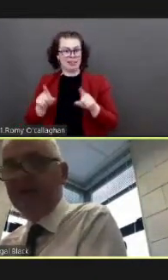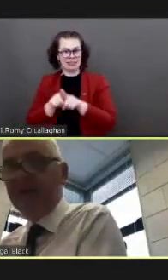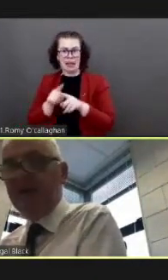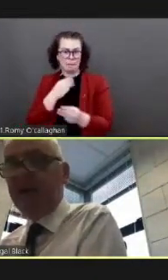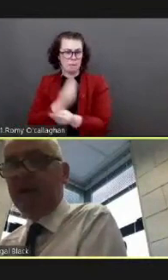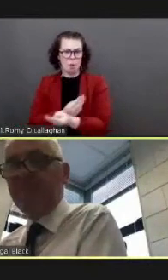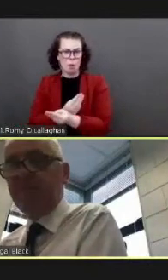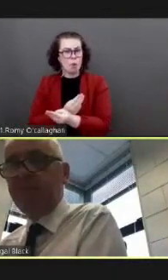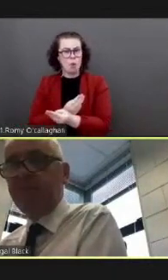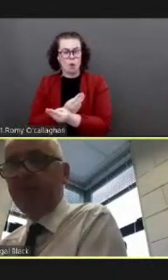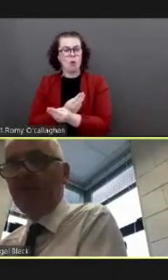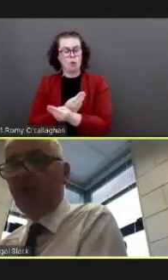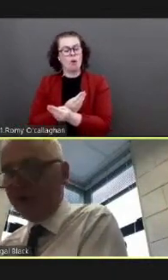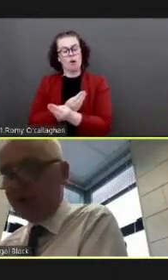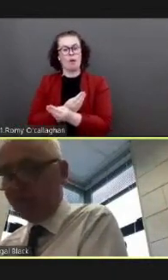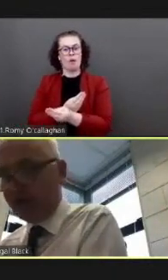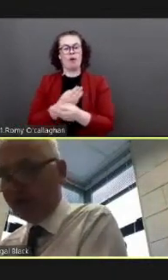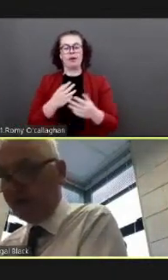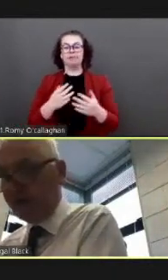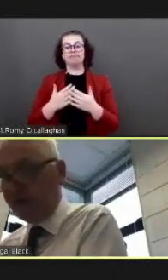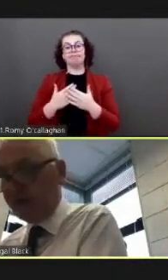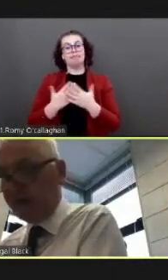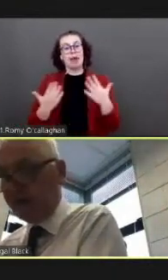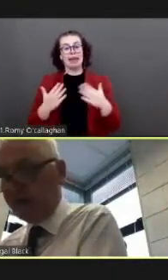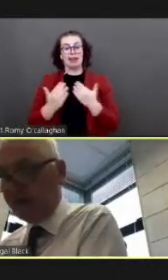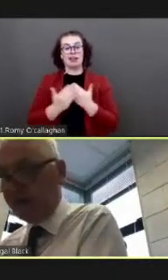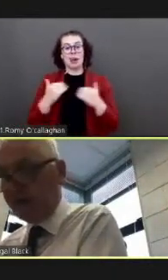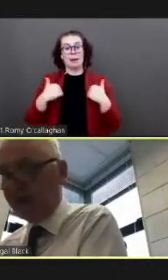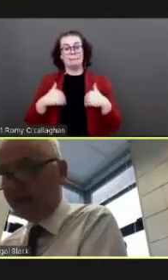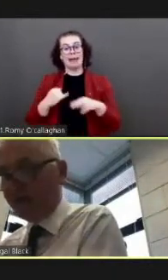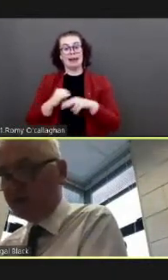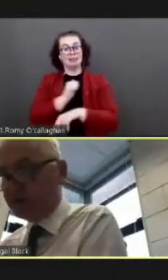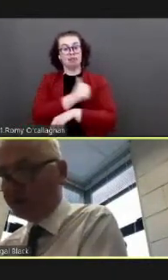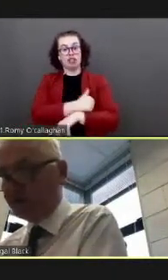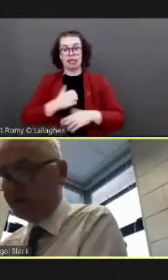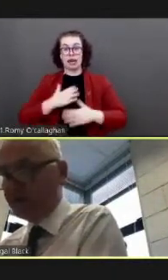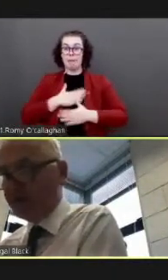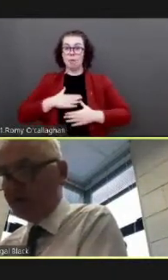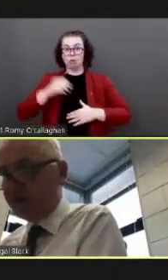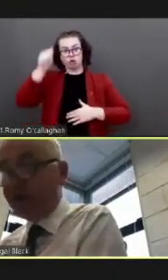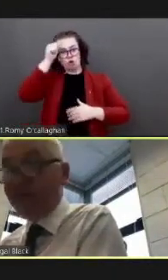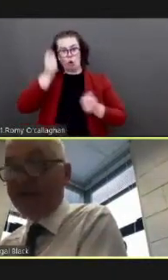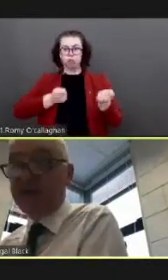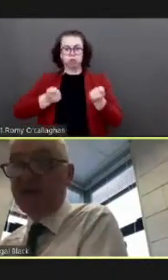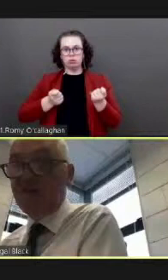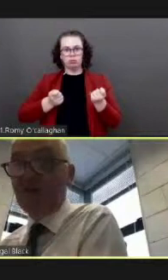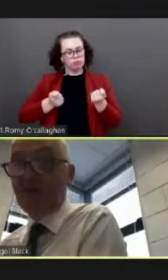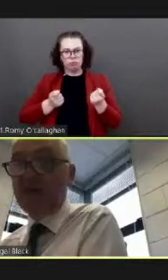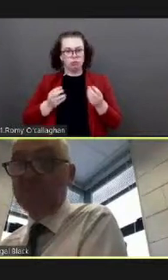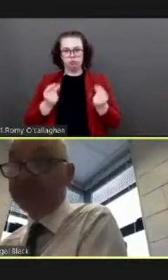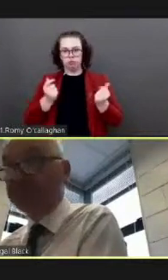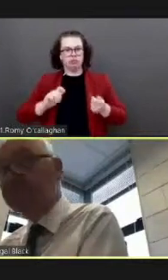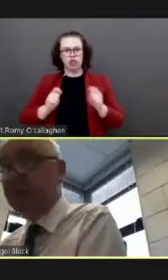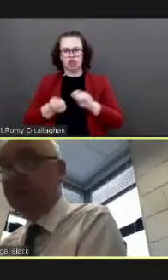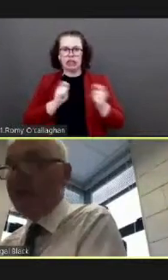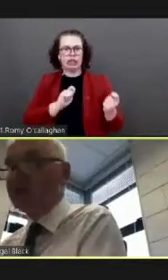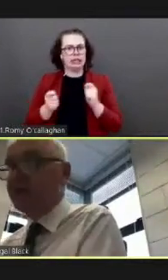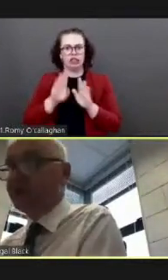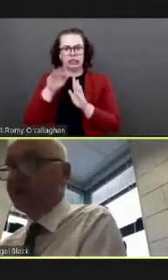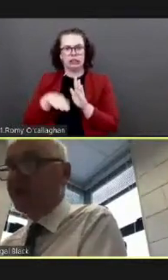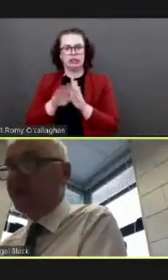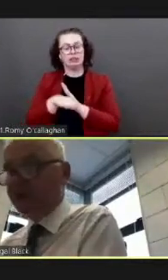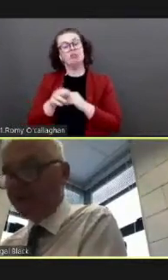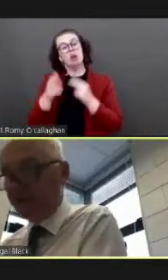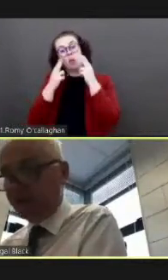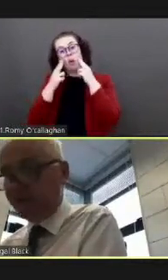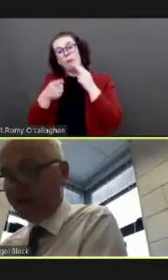Many young men in prison have difficulty regulating their emotions. Typically, they are young men in the age range